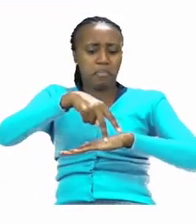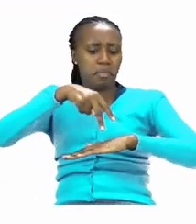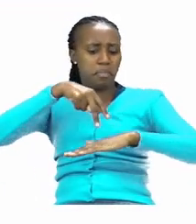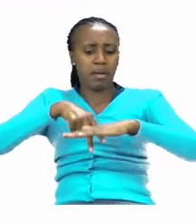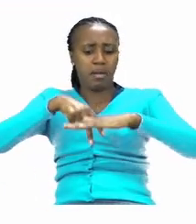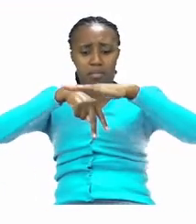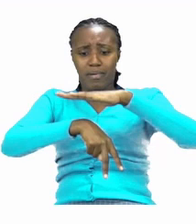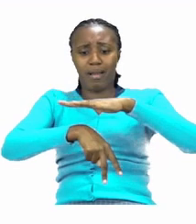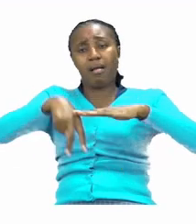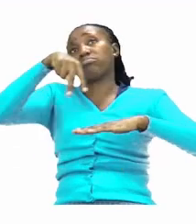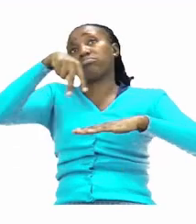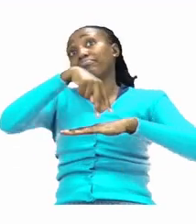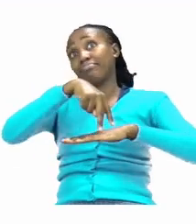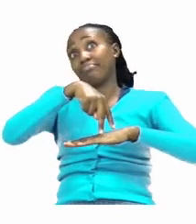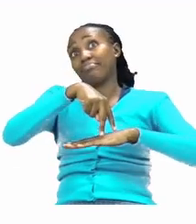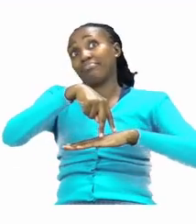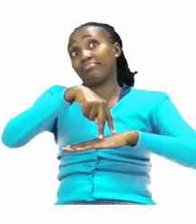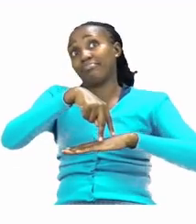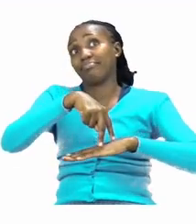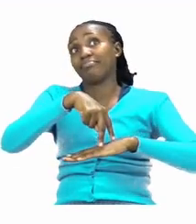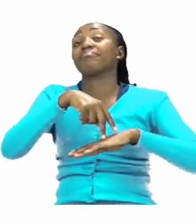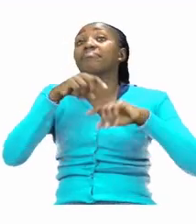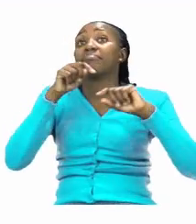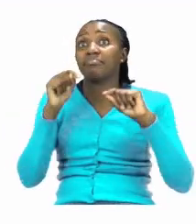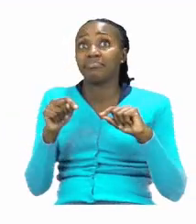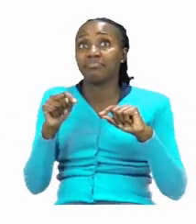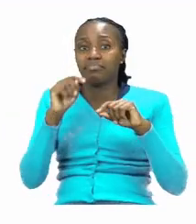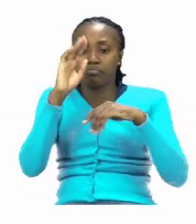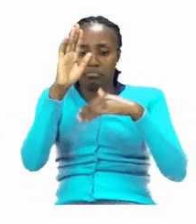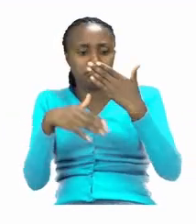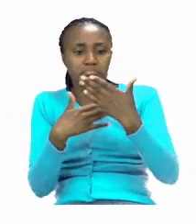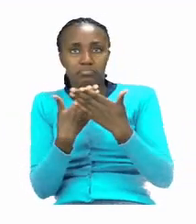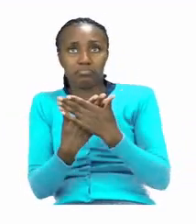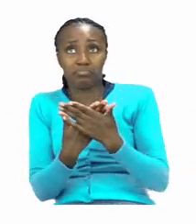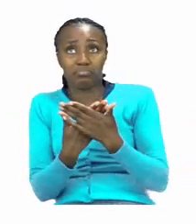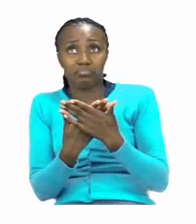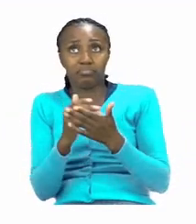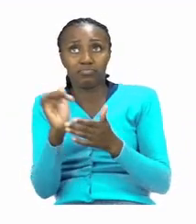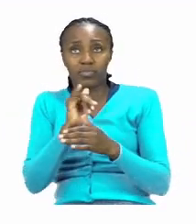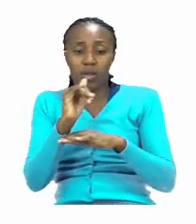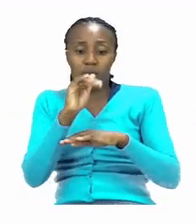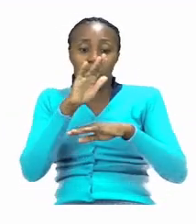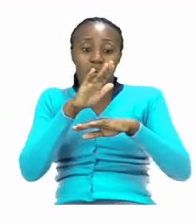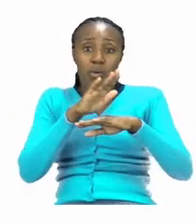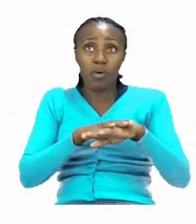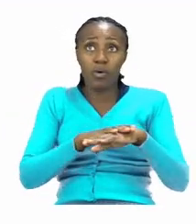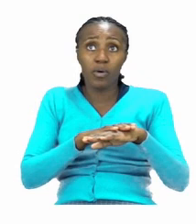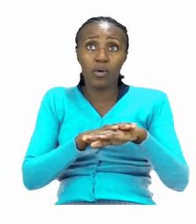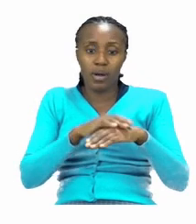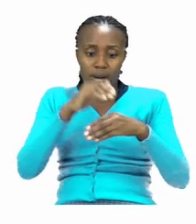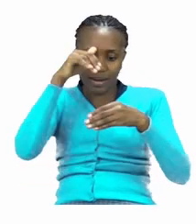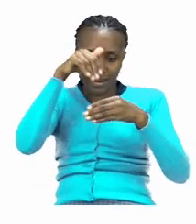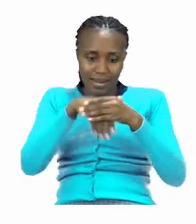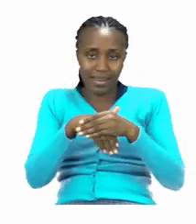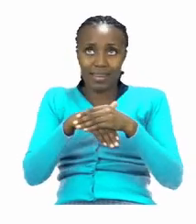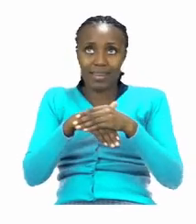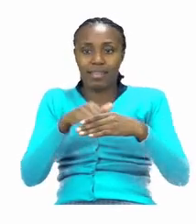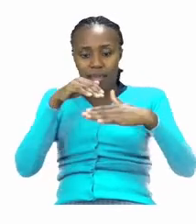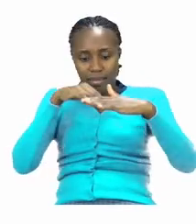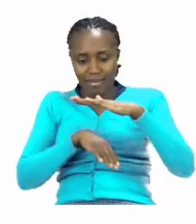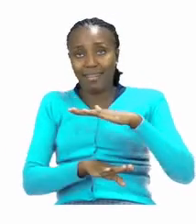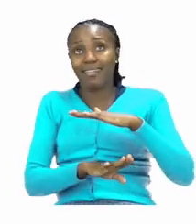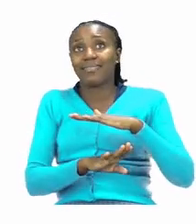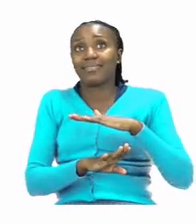focusing on the prepositions in, on, and under. We are also going to be using